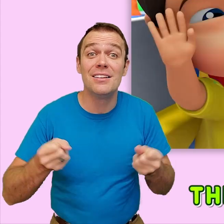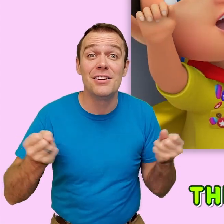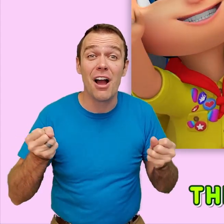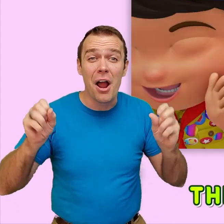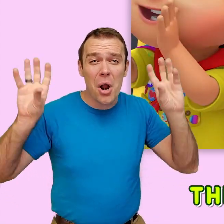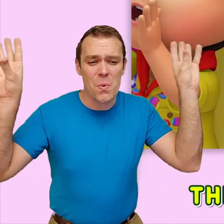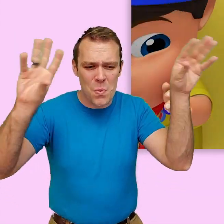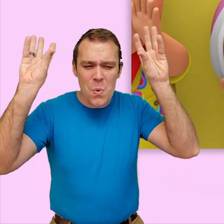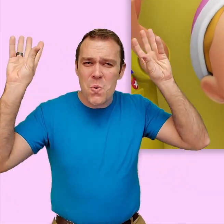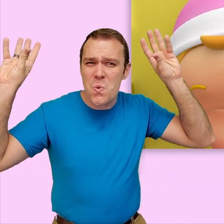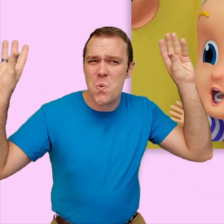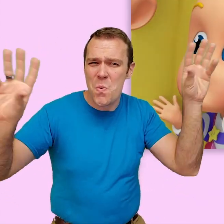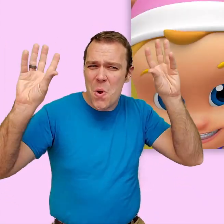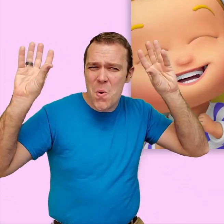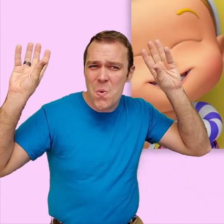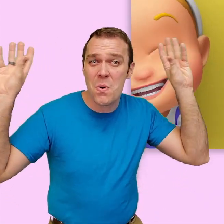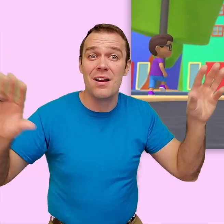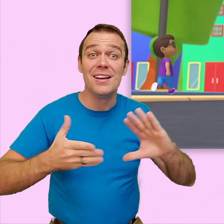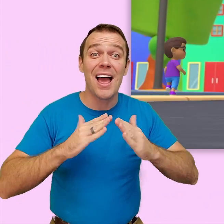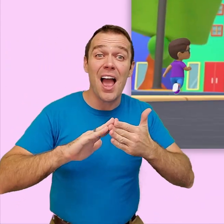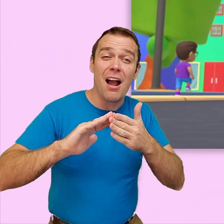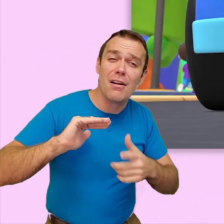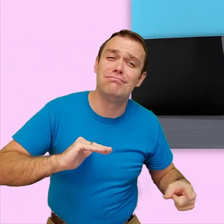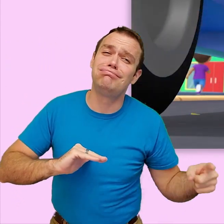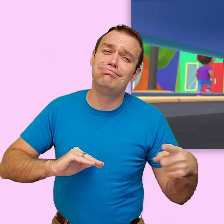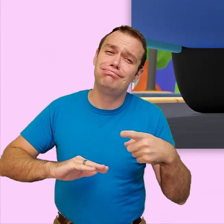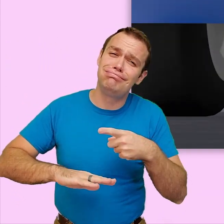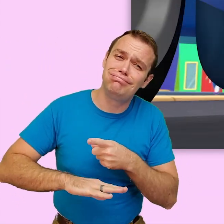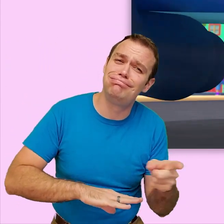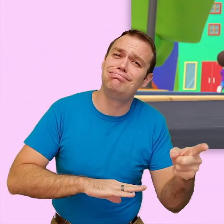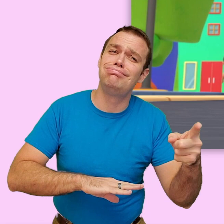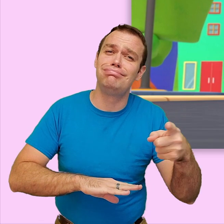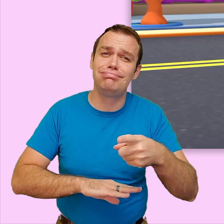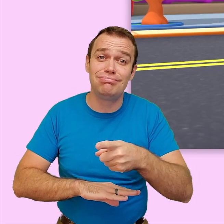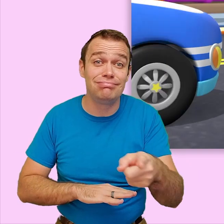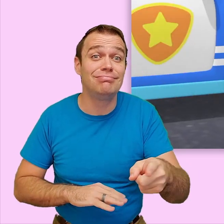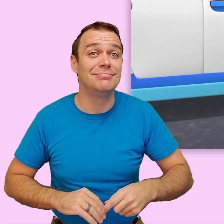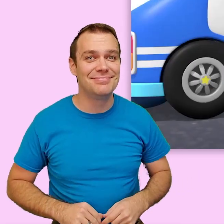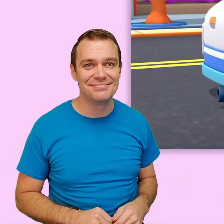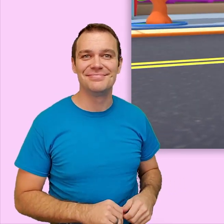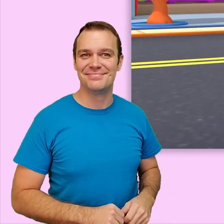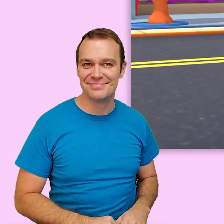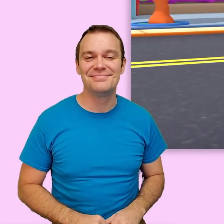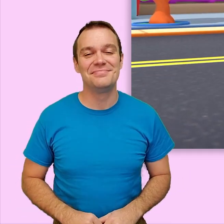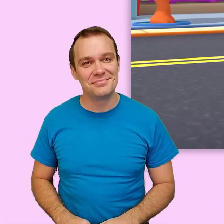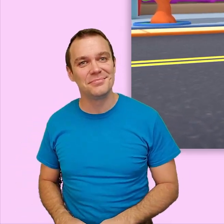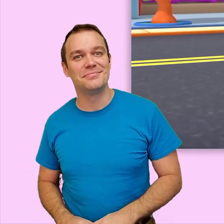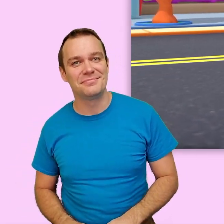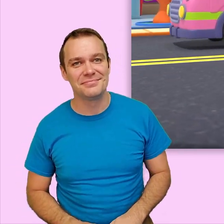on the police car go whoa, whoa, whoa, all through the town.